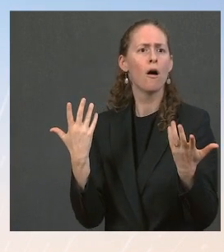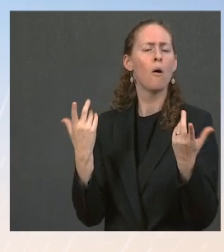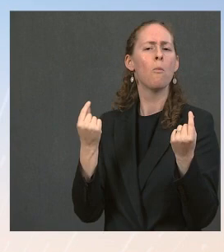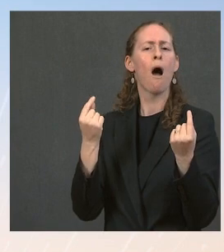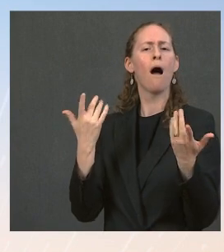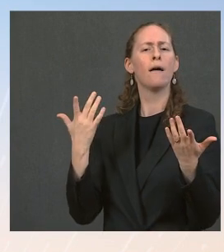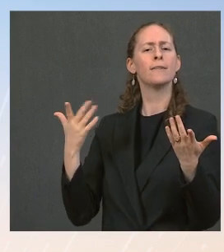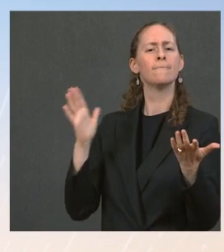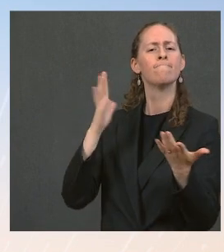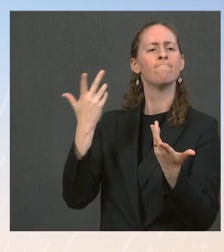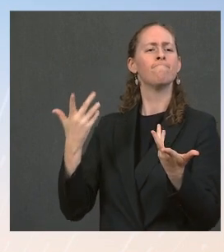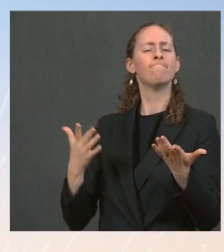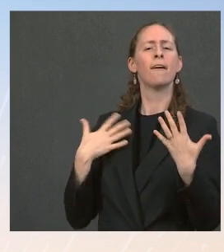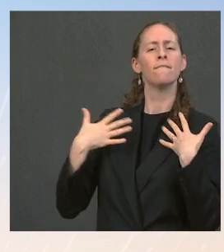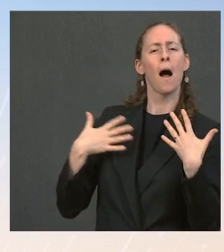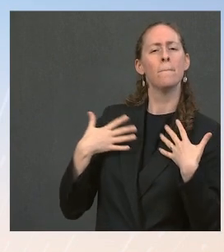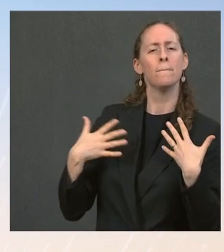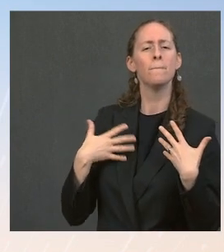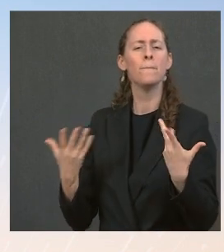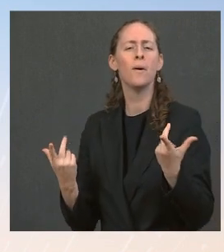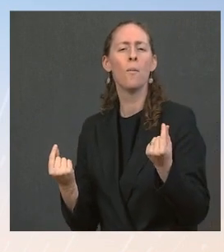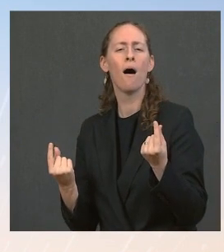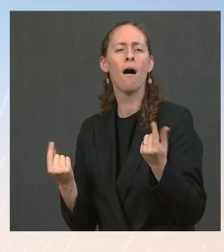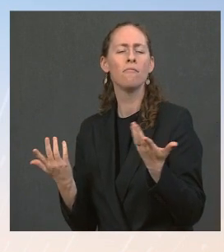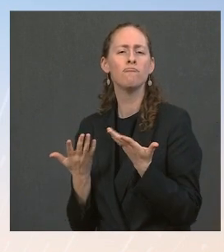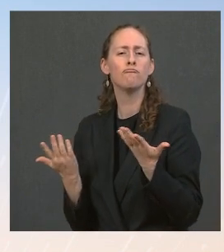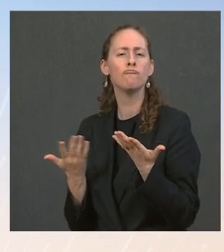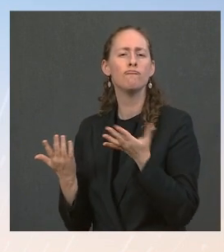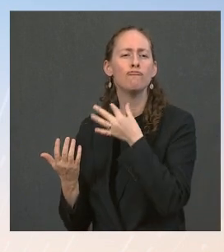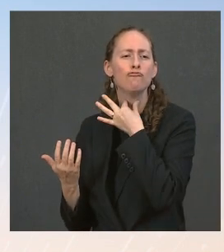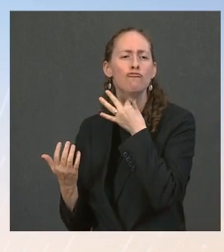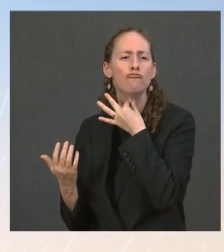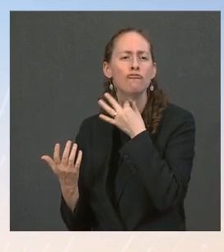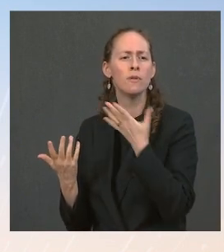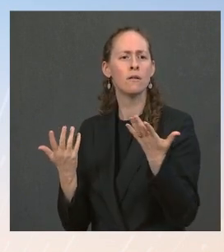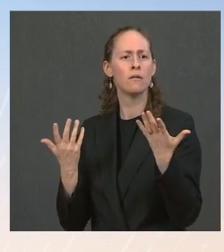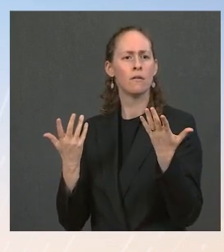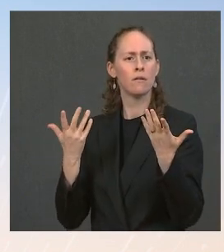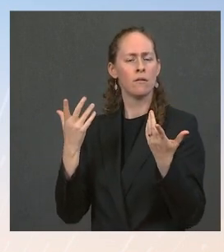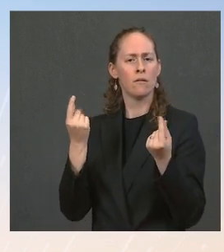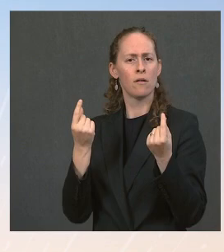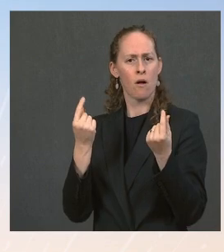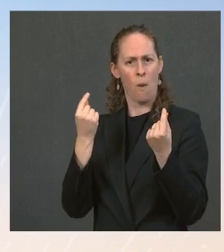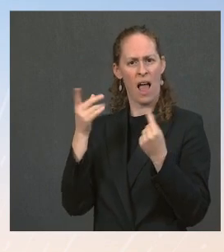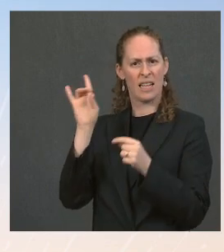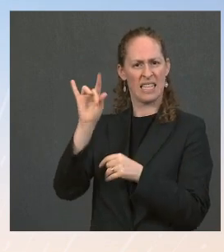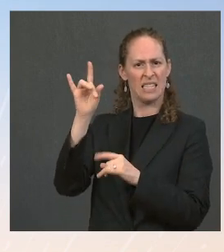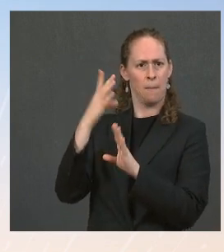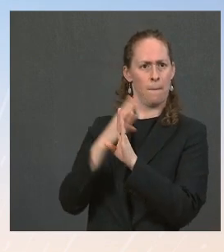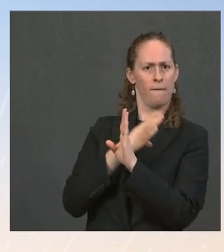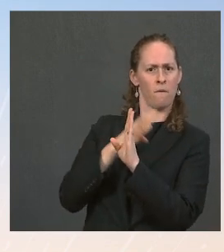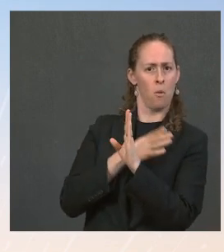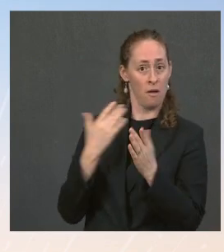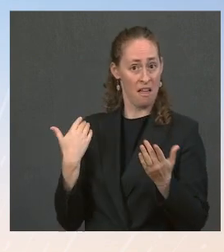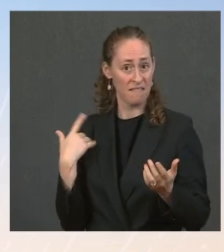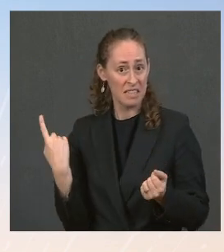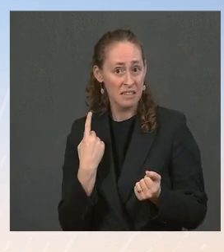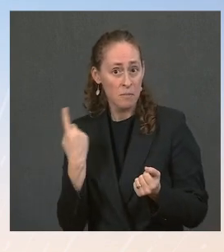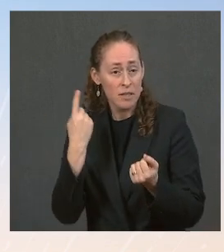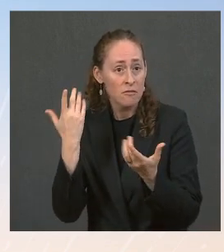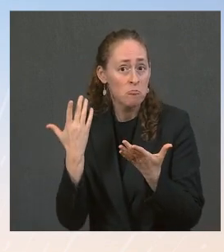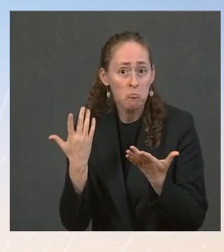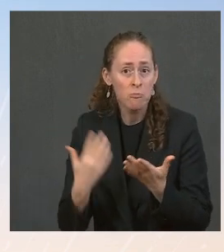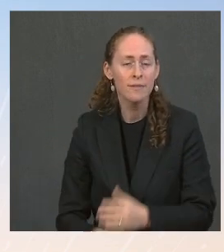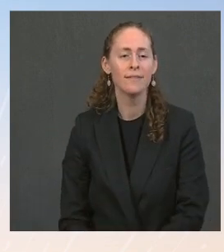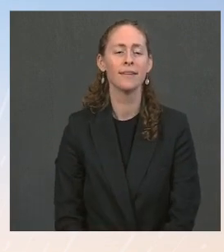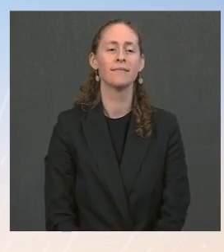How much of that was worked out beforehand, before the presidents even got together? Sure. Well, as we've noted in the past, to take your last question first,